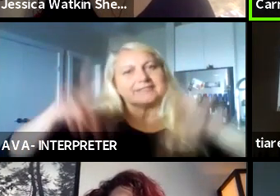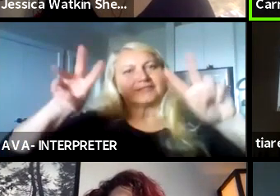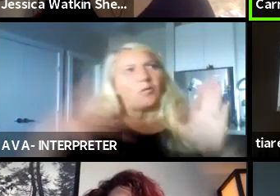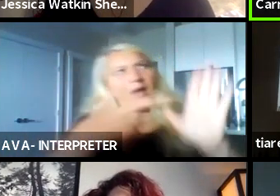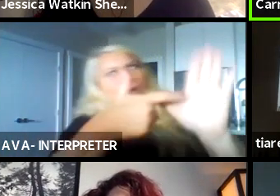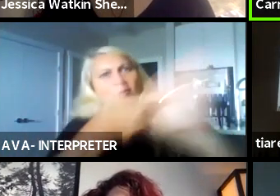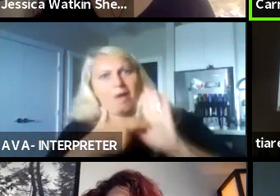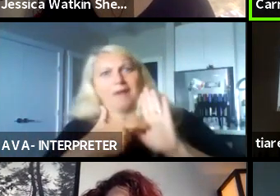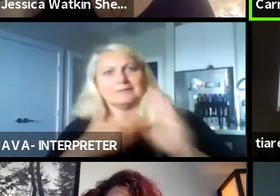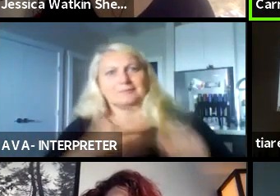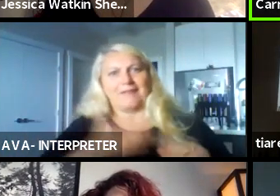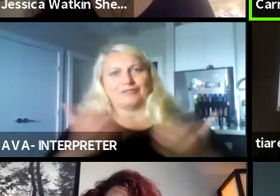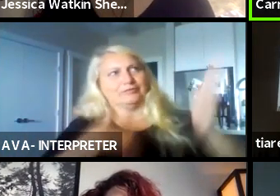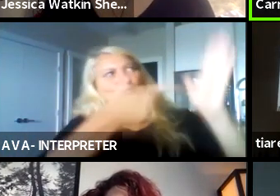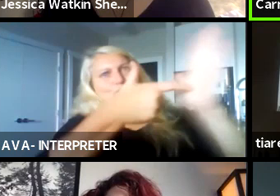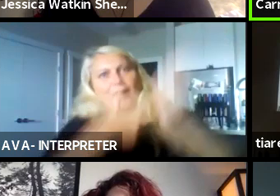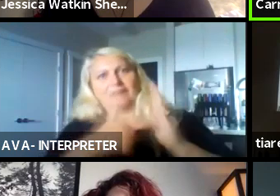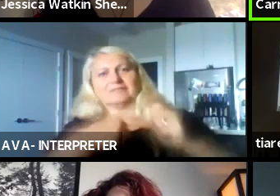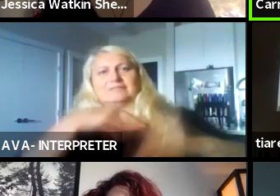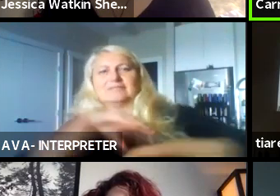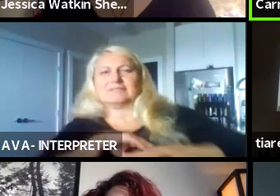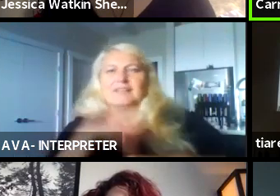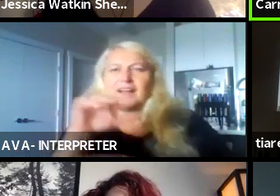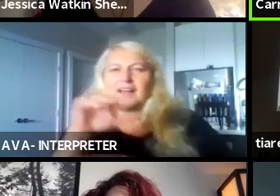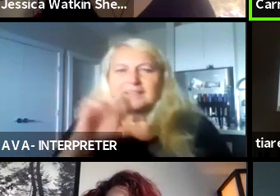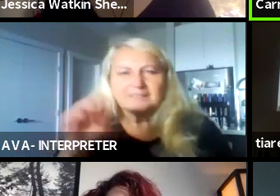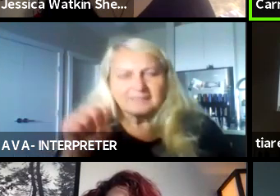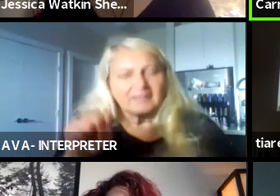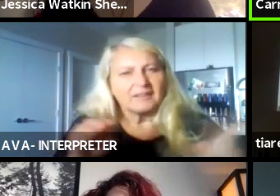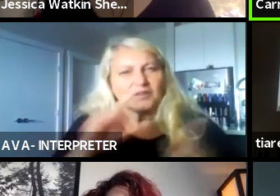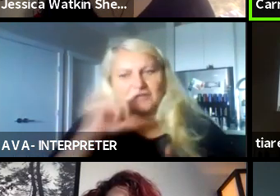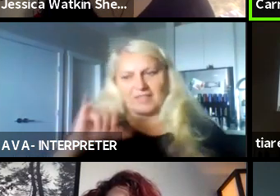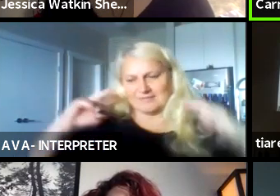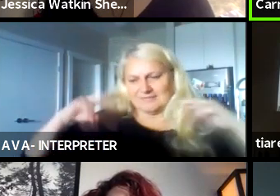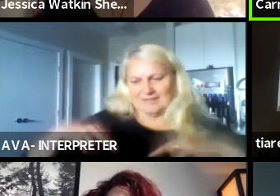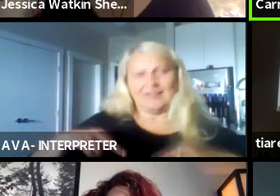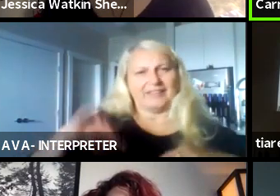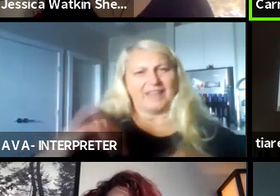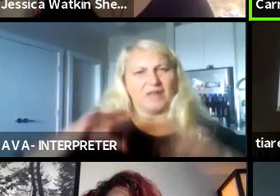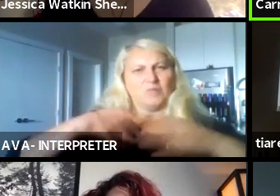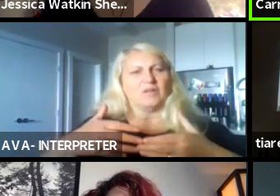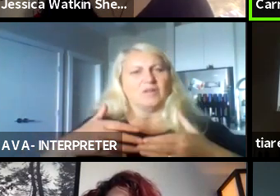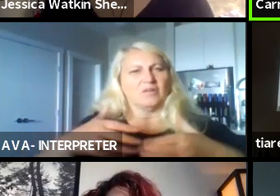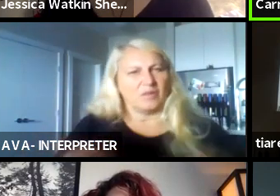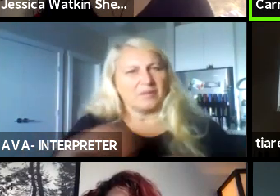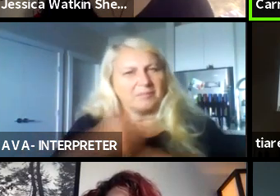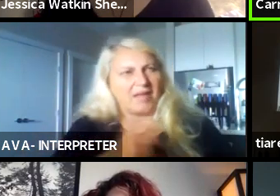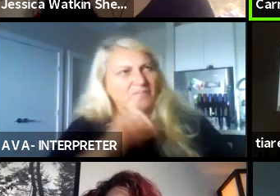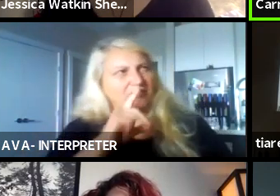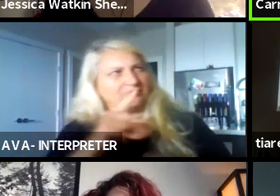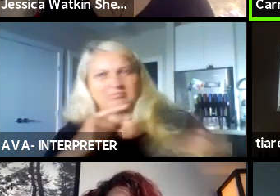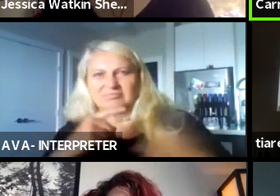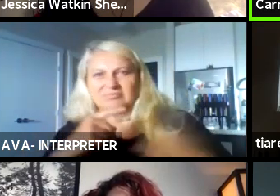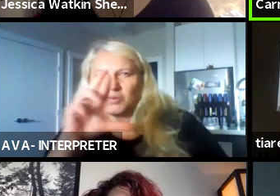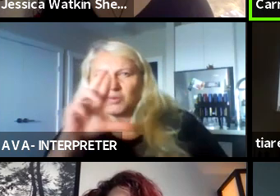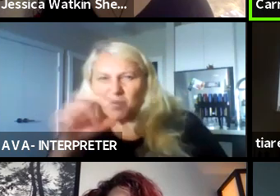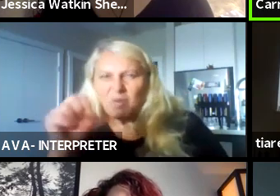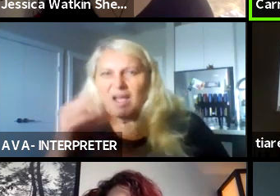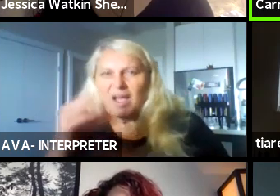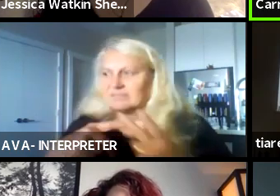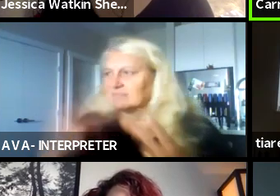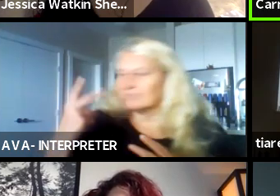And I think they really do speak to the work and the space that both me and Rue are dedicated